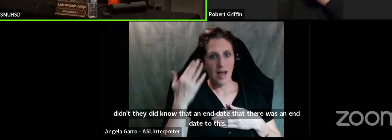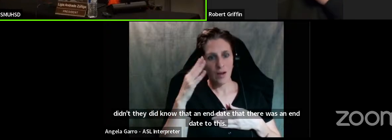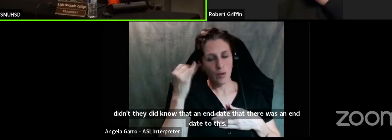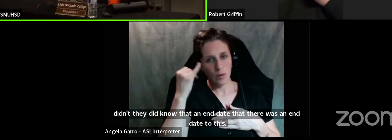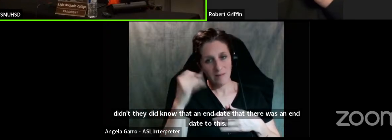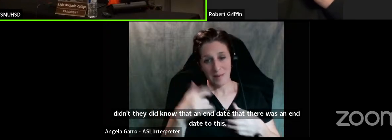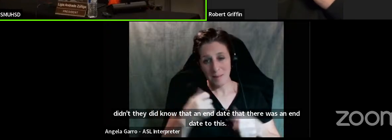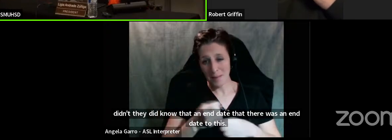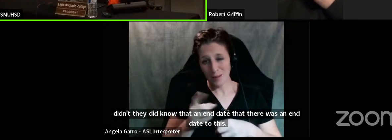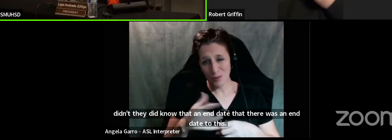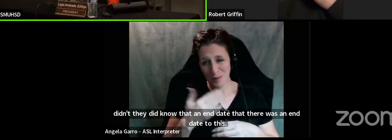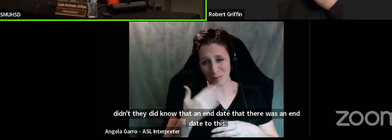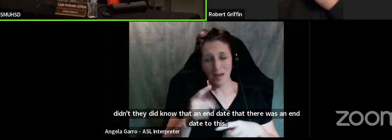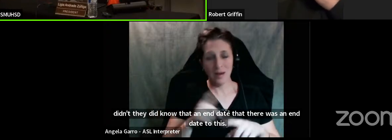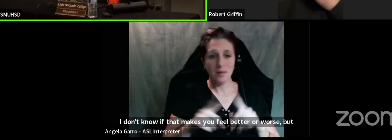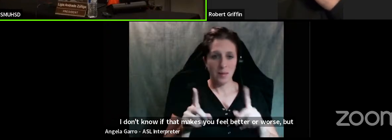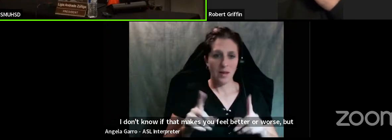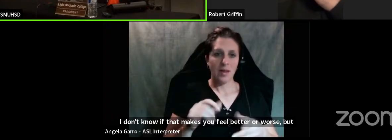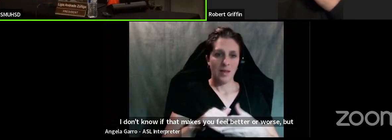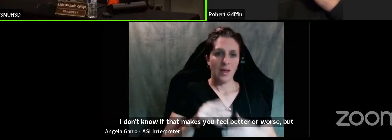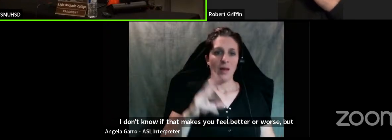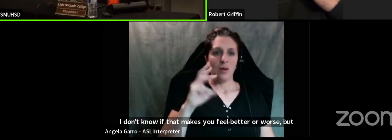but but that was